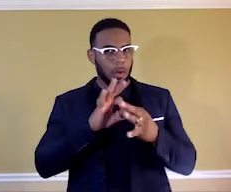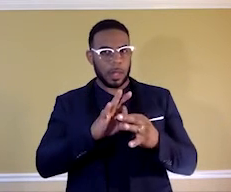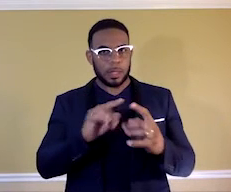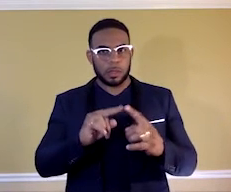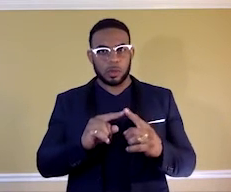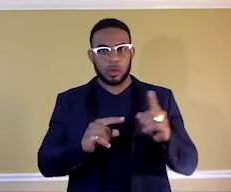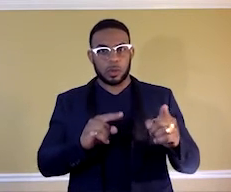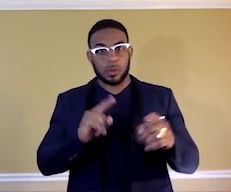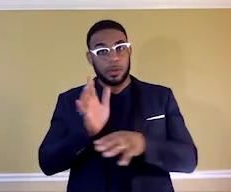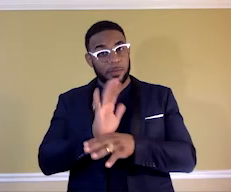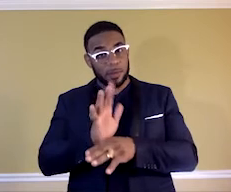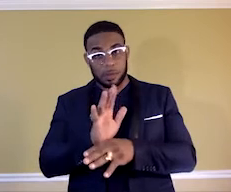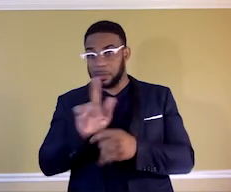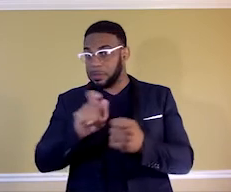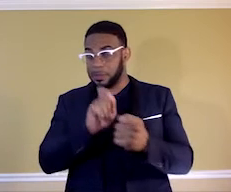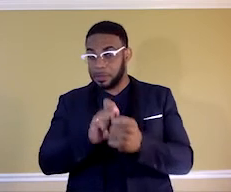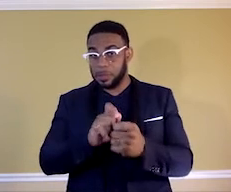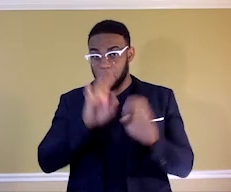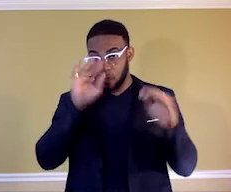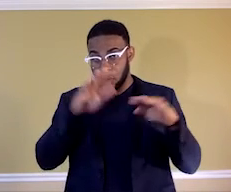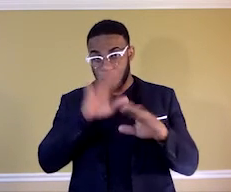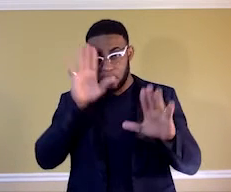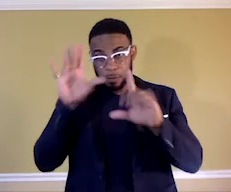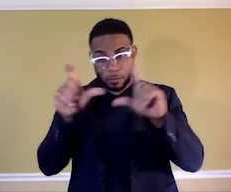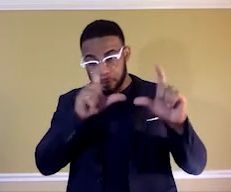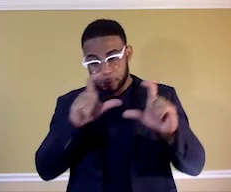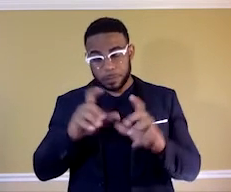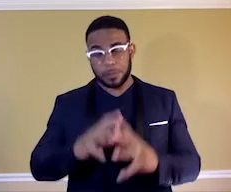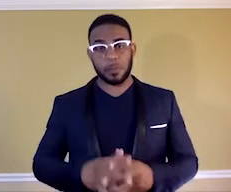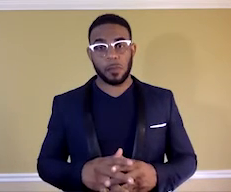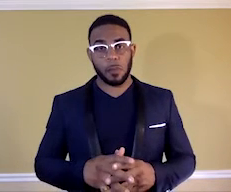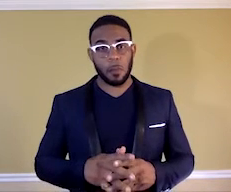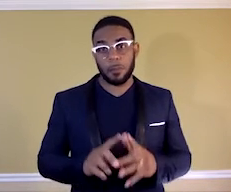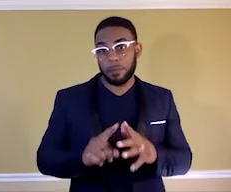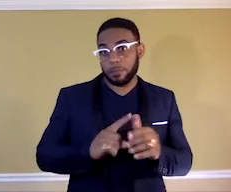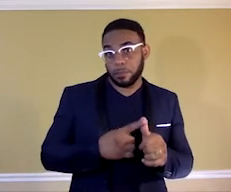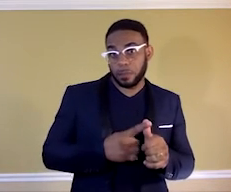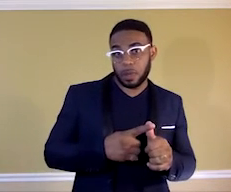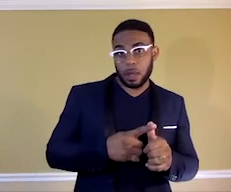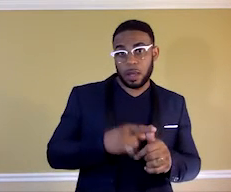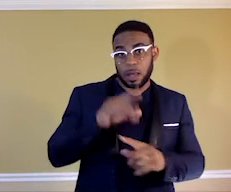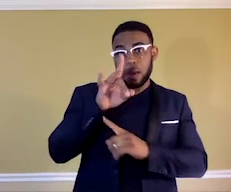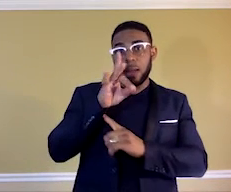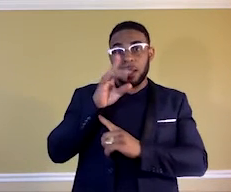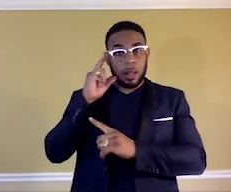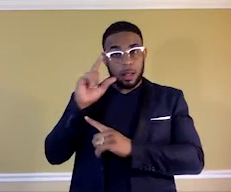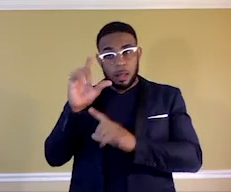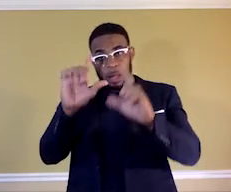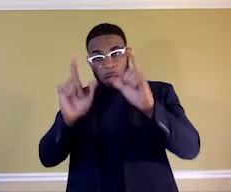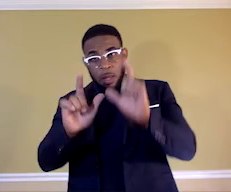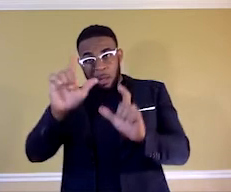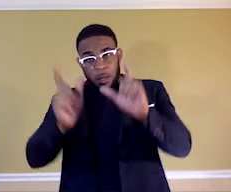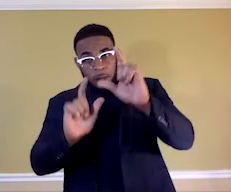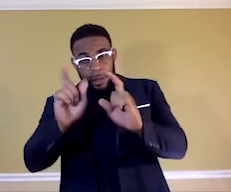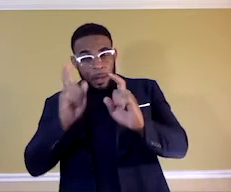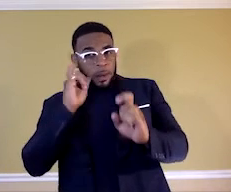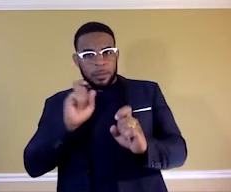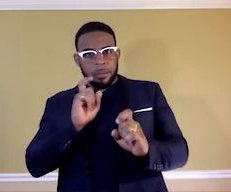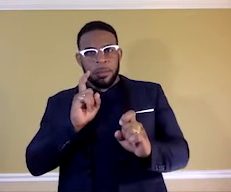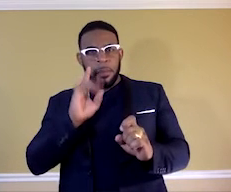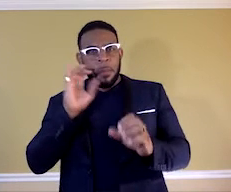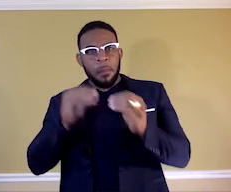to film, specifically focusing on photography. Originally, lighting for calibration for photographs was based on